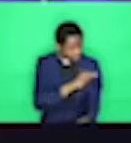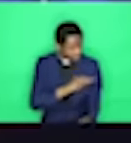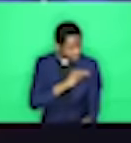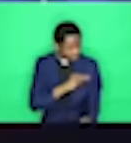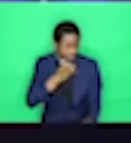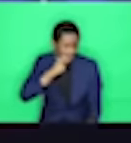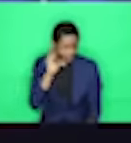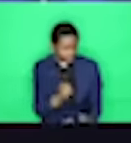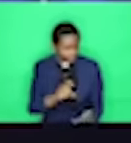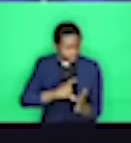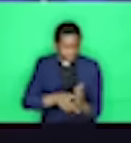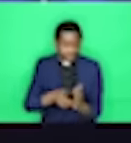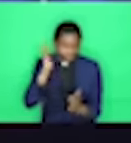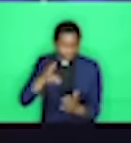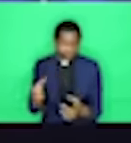achieve, they will also destroy